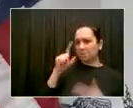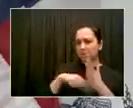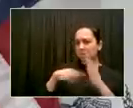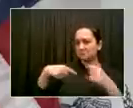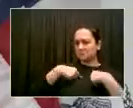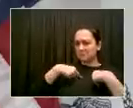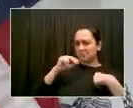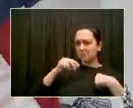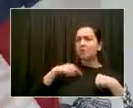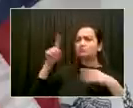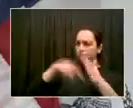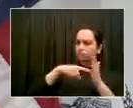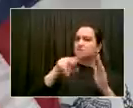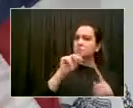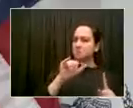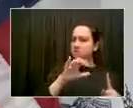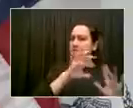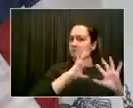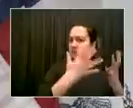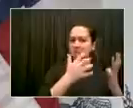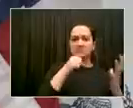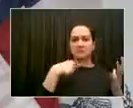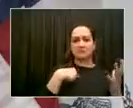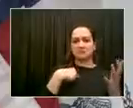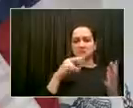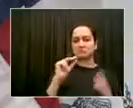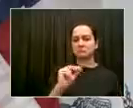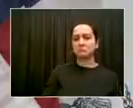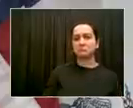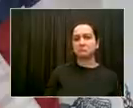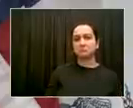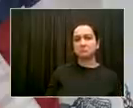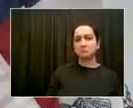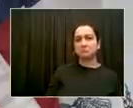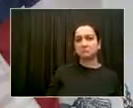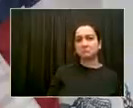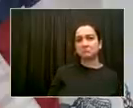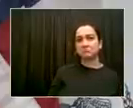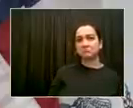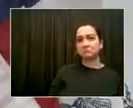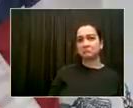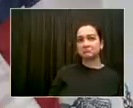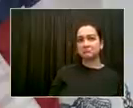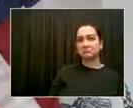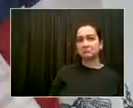As leaders, it's our responsibility to support our people, to respect our people.